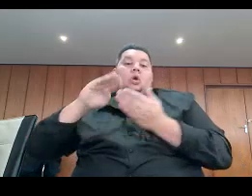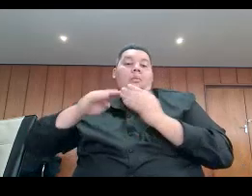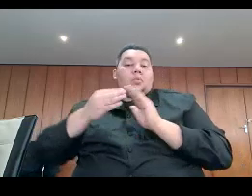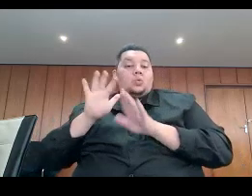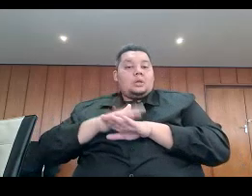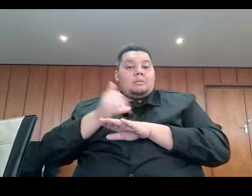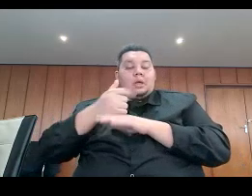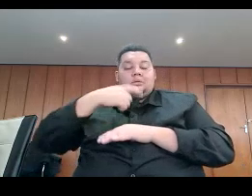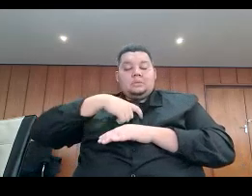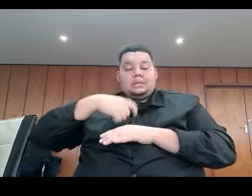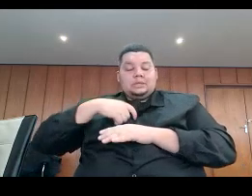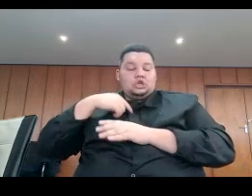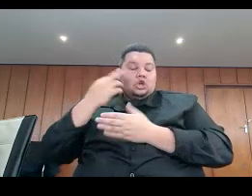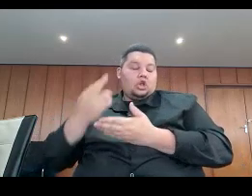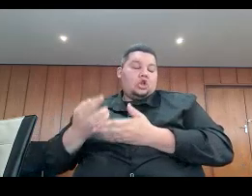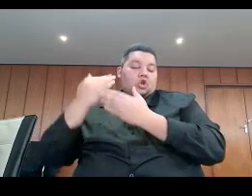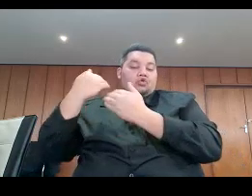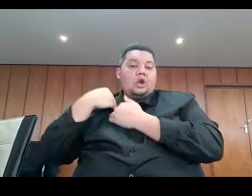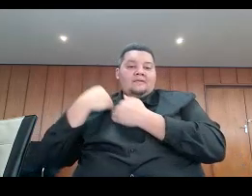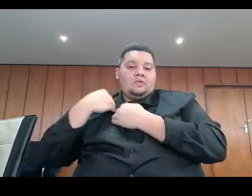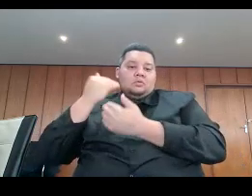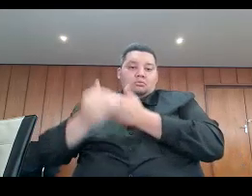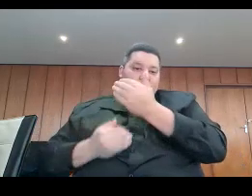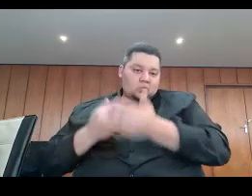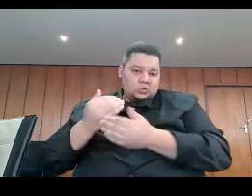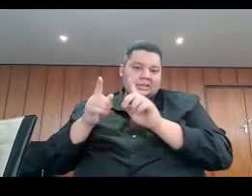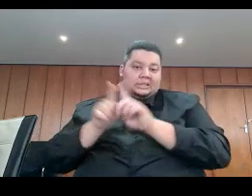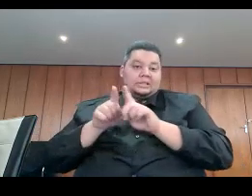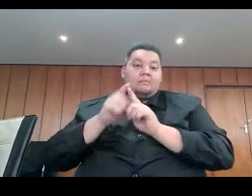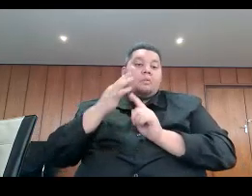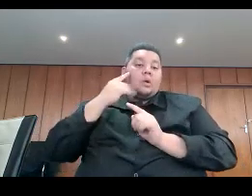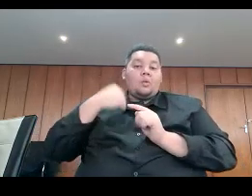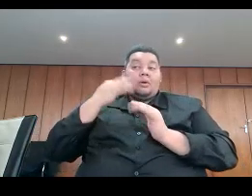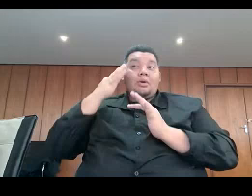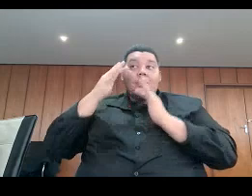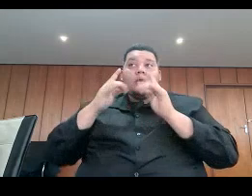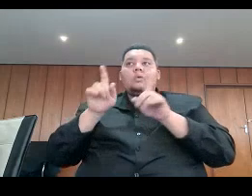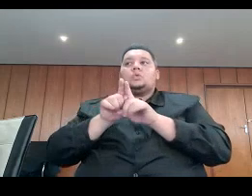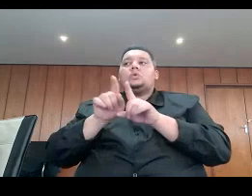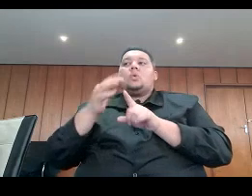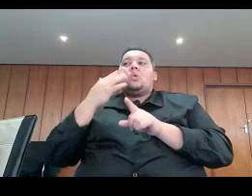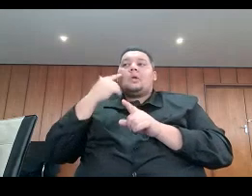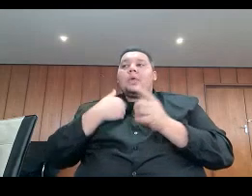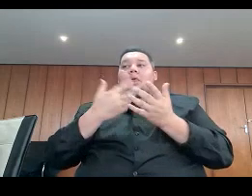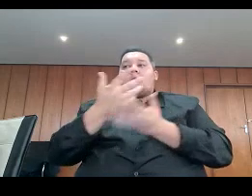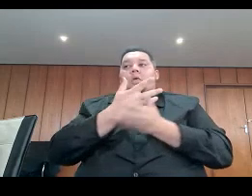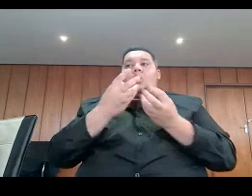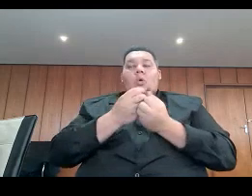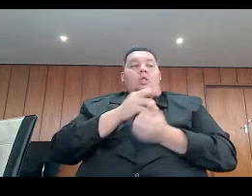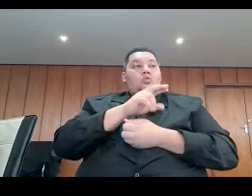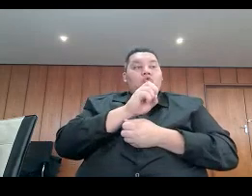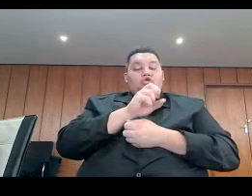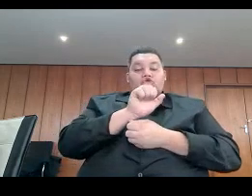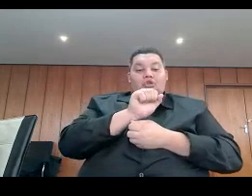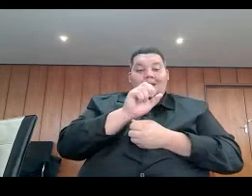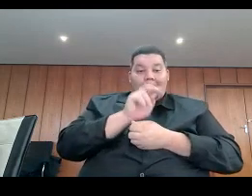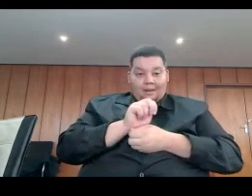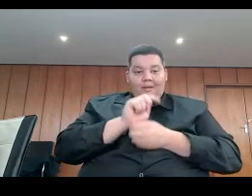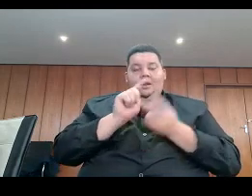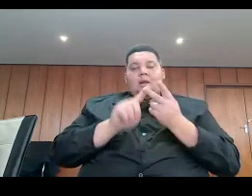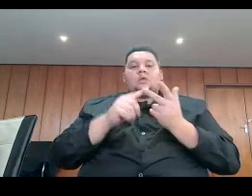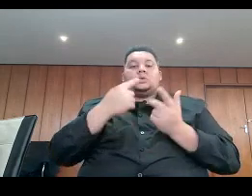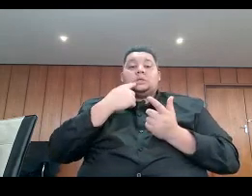personal recovery process. And really, when we think about it, and when I talk with Rashan and with Fadia,